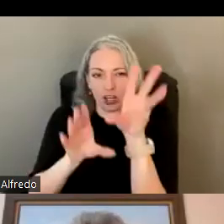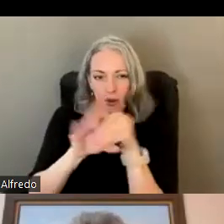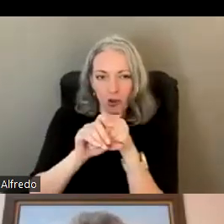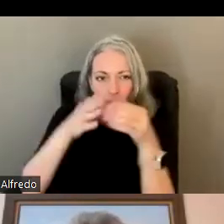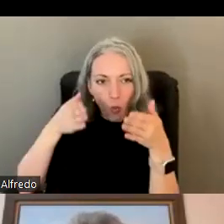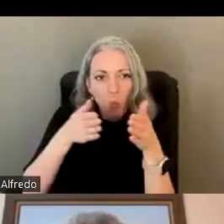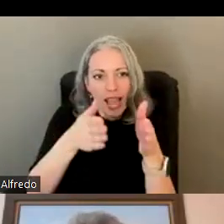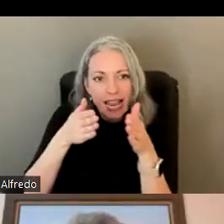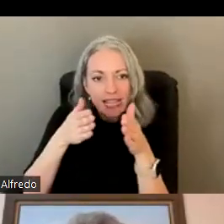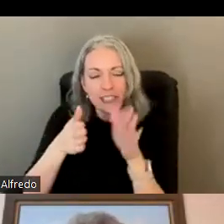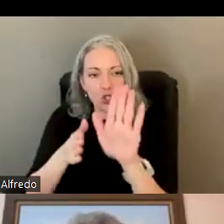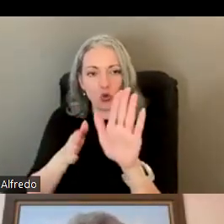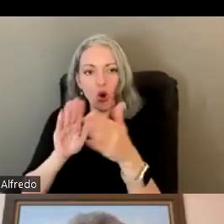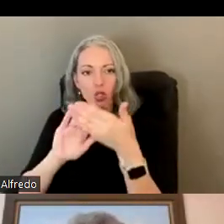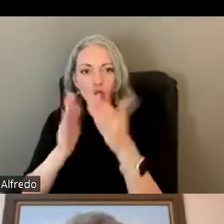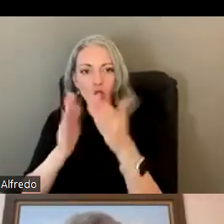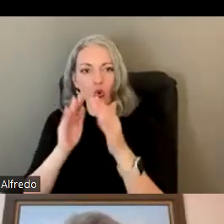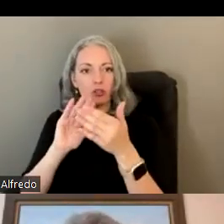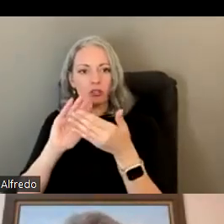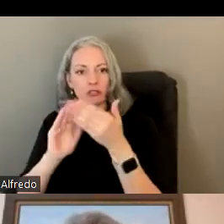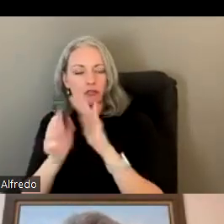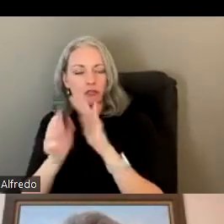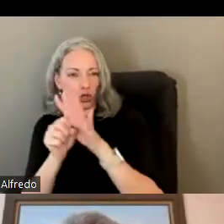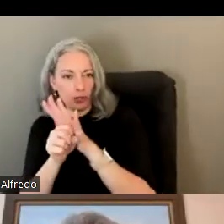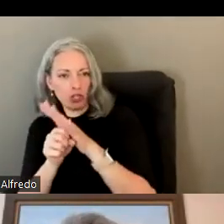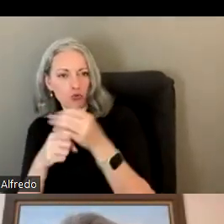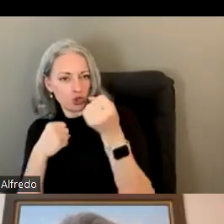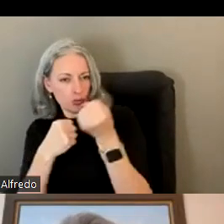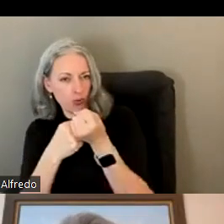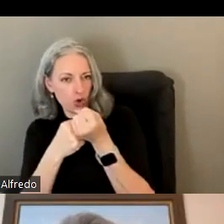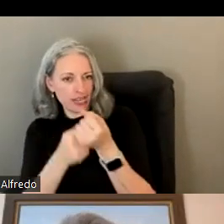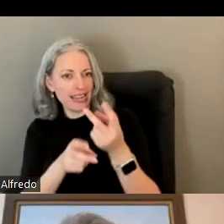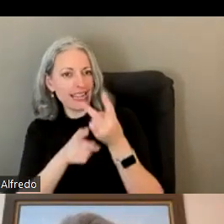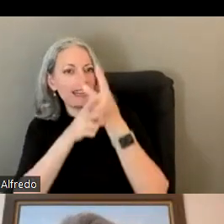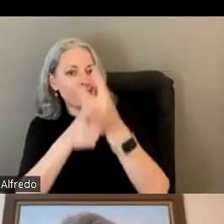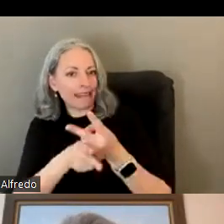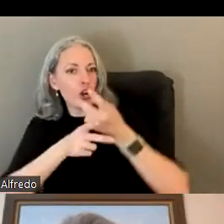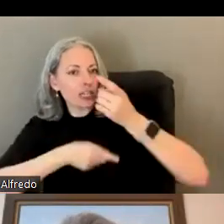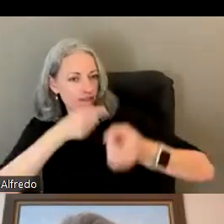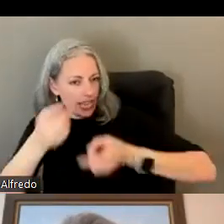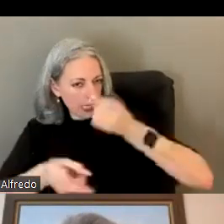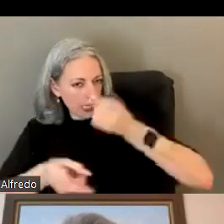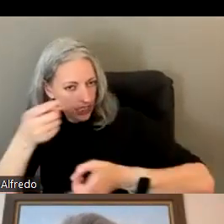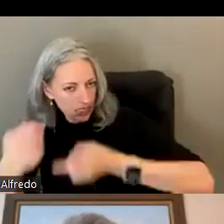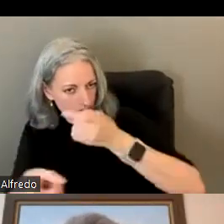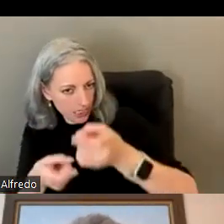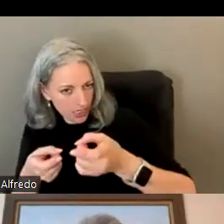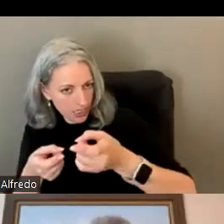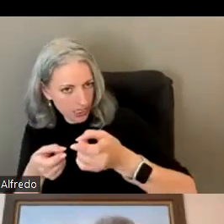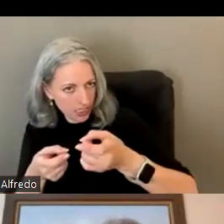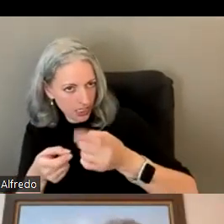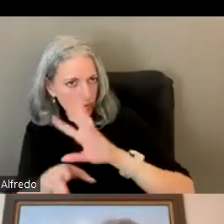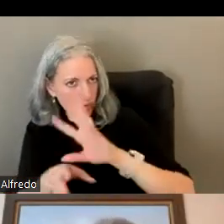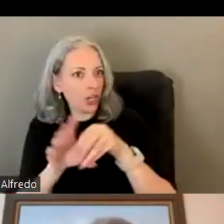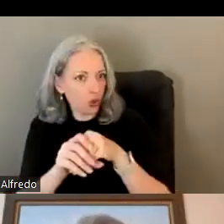ways in your local community to support caregiving, which, to Barbara's point, could include